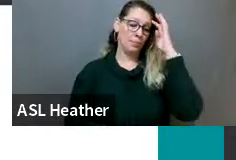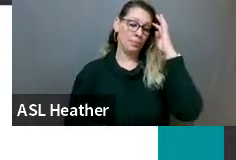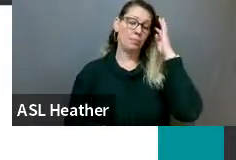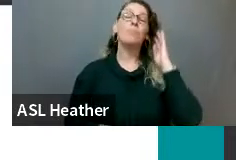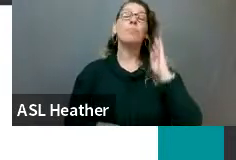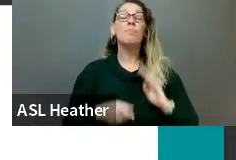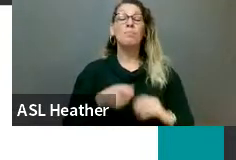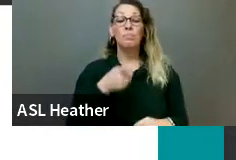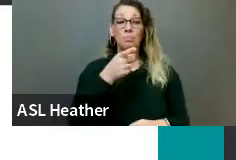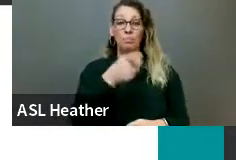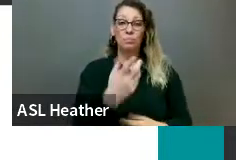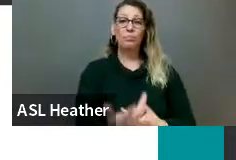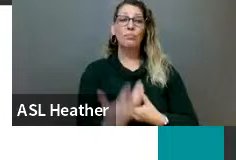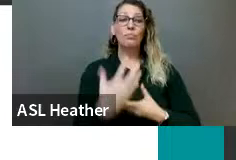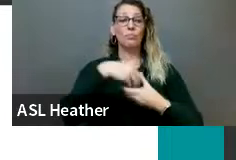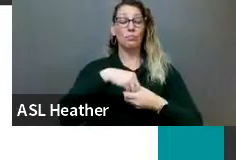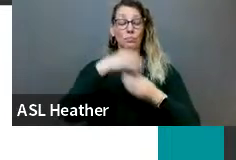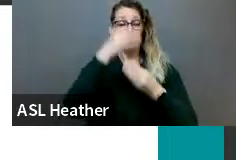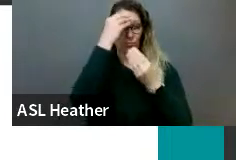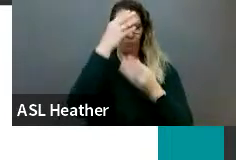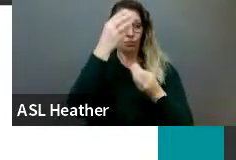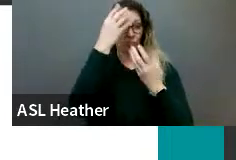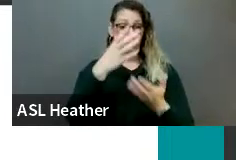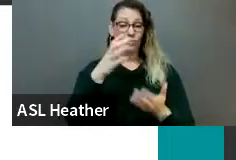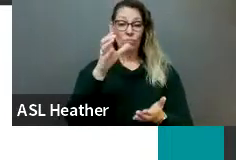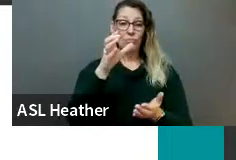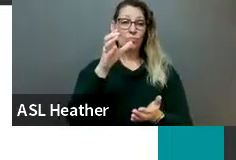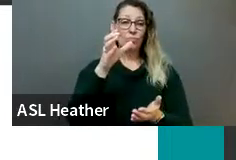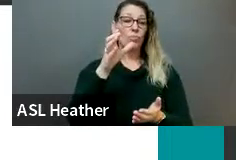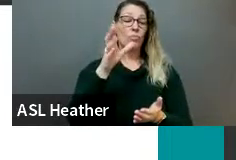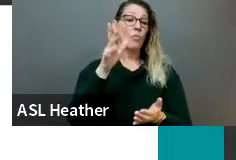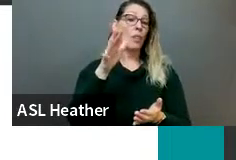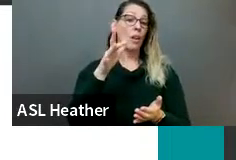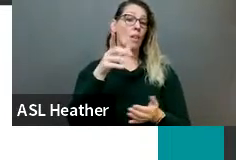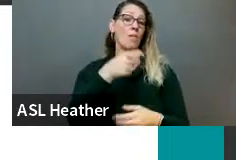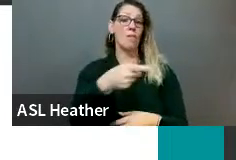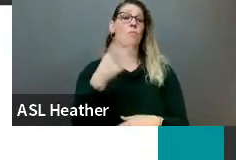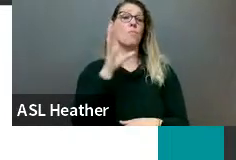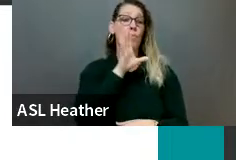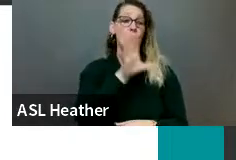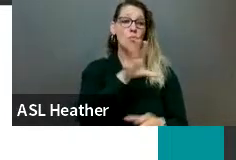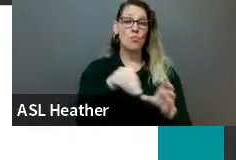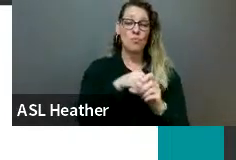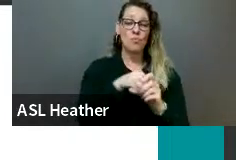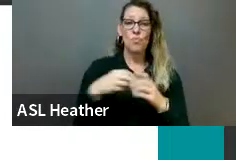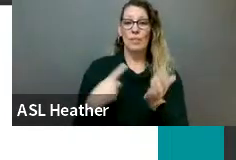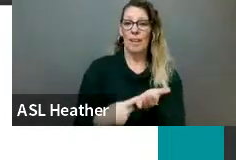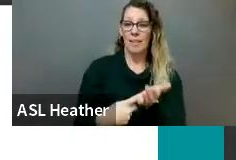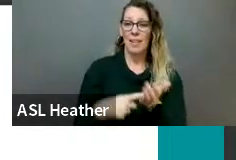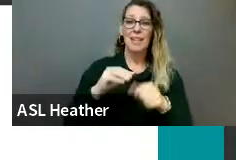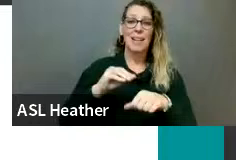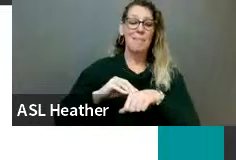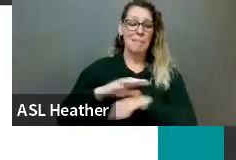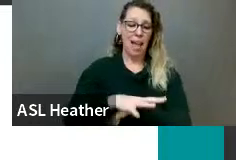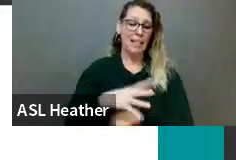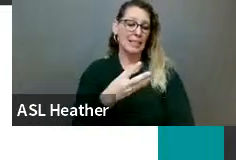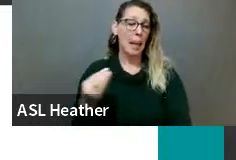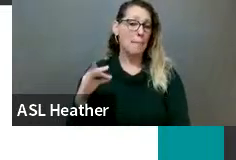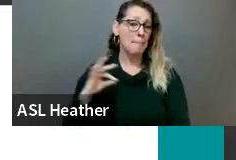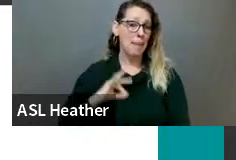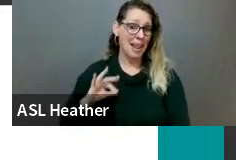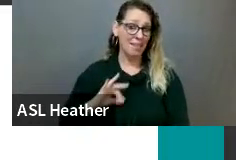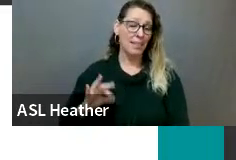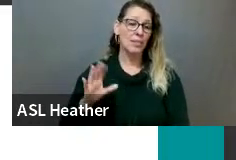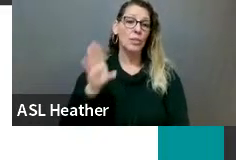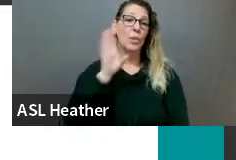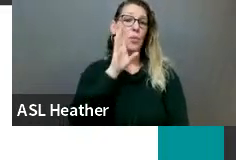So within the content of our Chapter 3 analysis, we're also going to include a discussion of the impacts and benefits. So there's